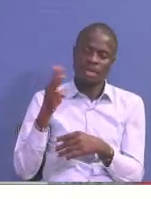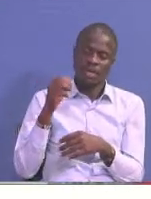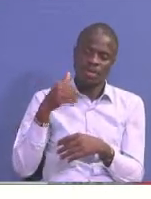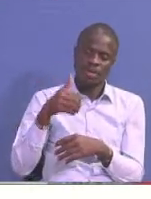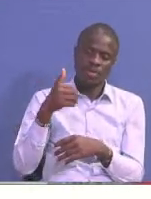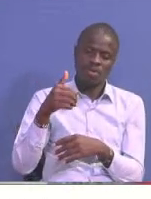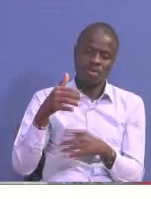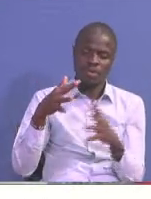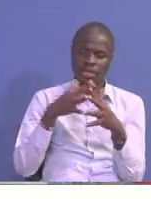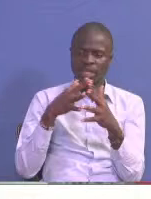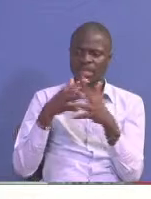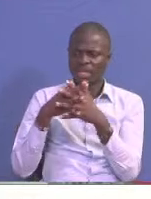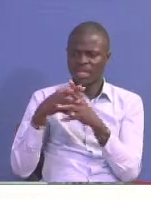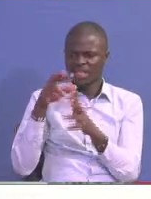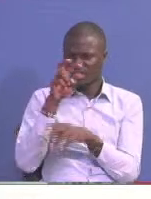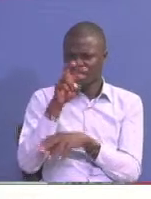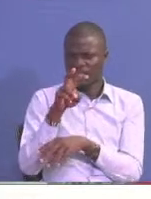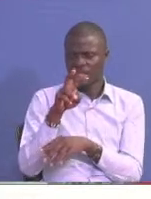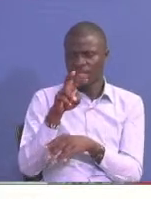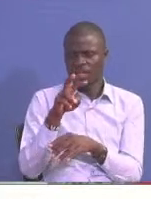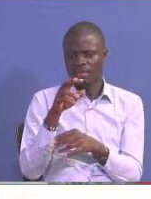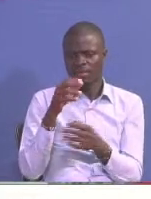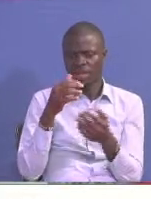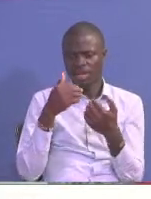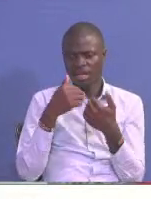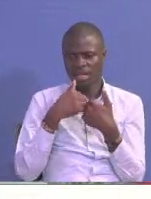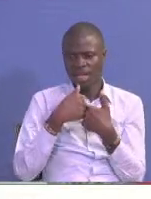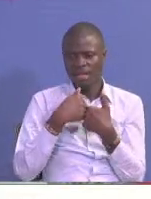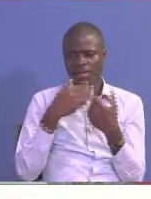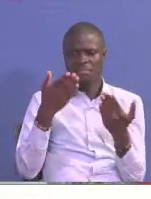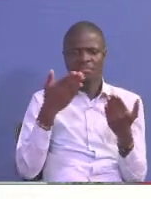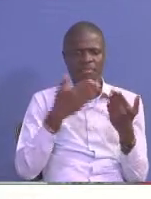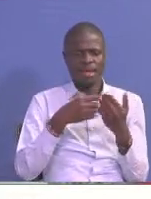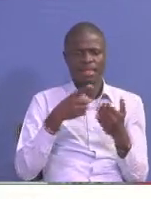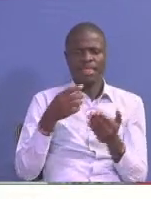interact, we can see, we buy their products,